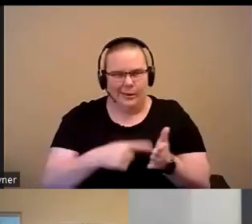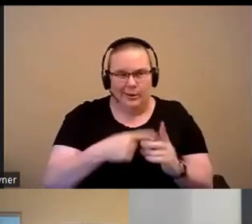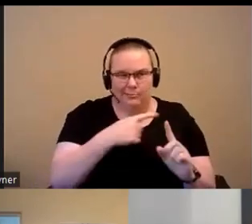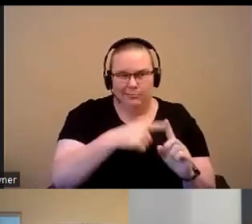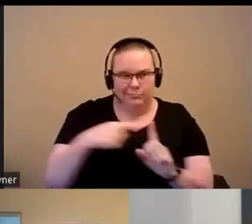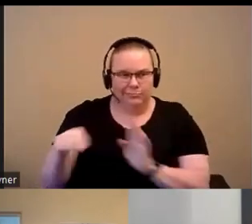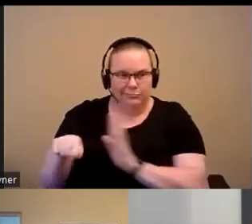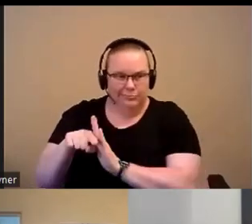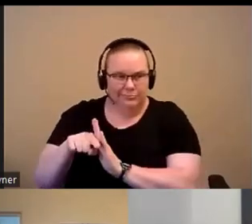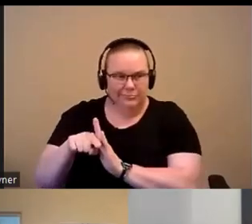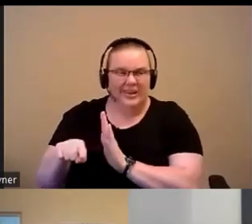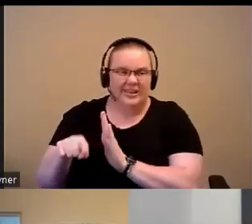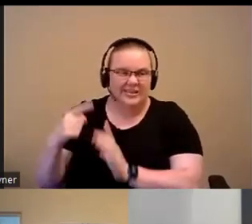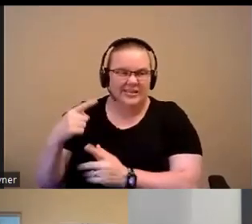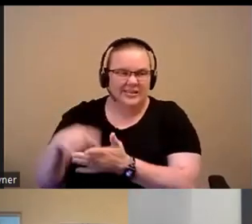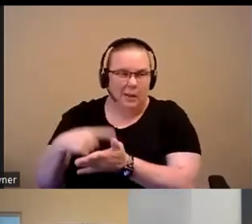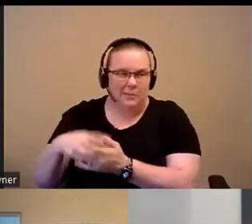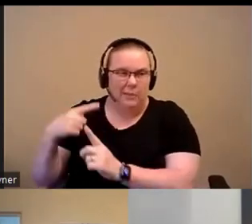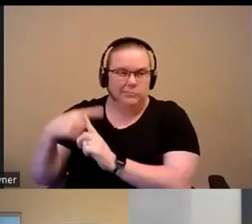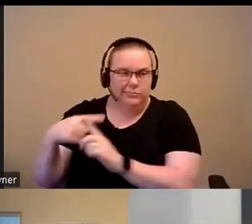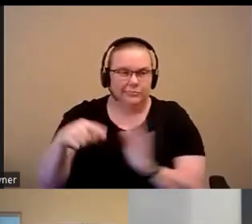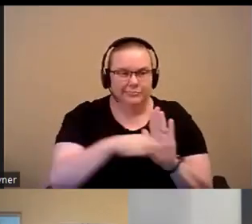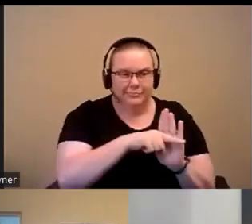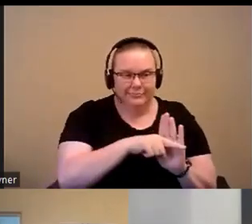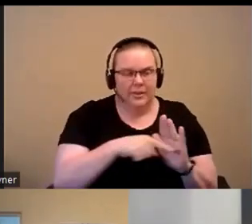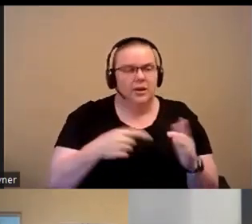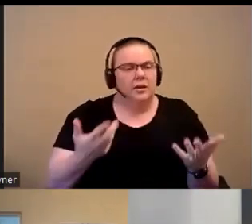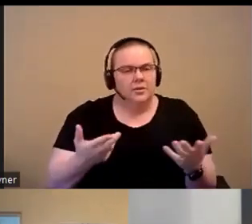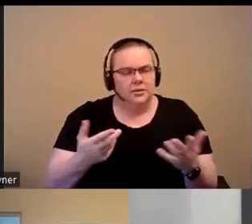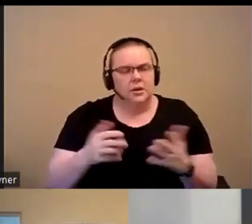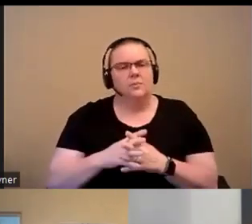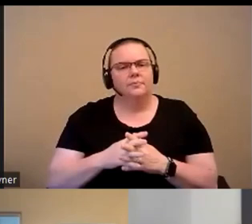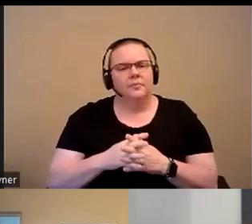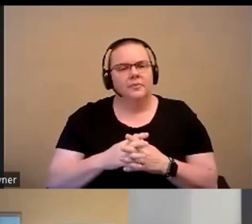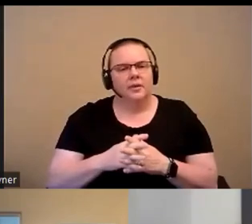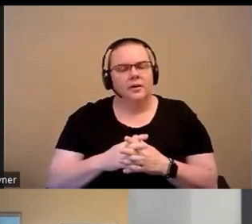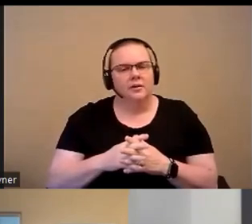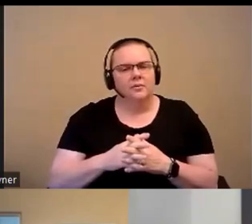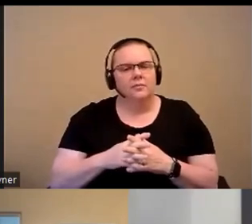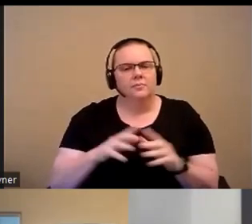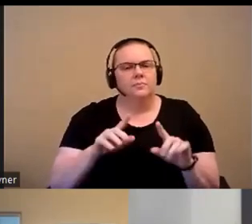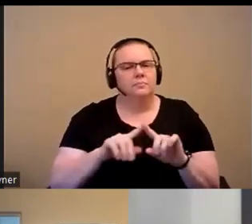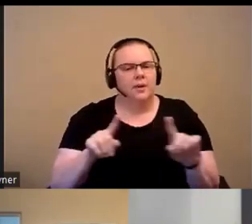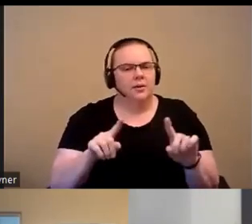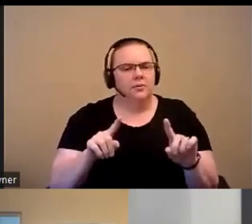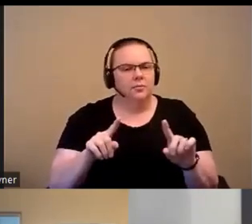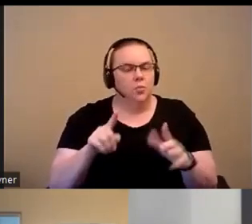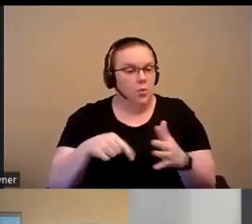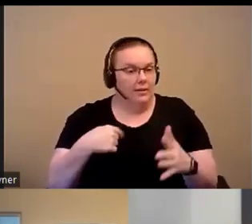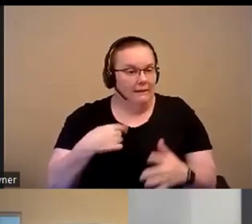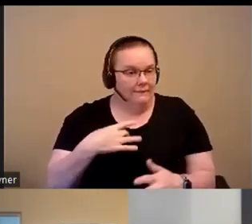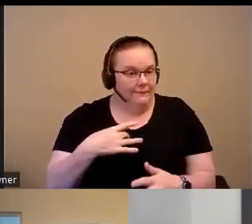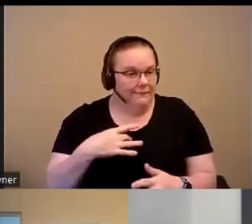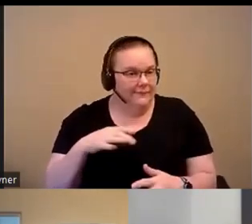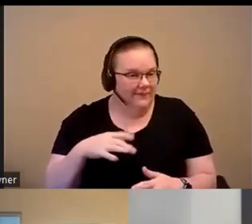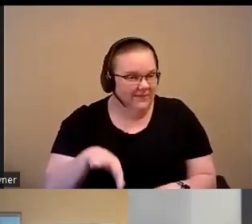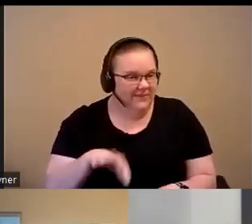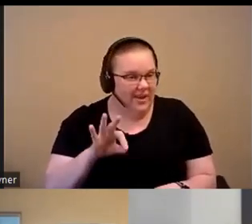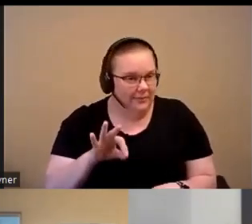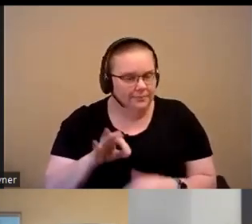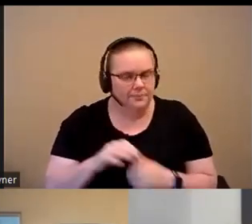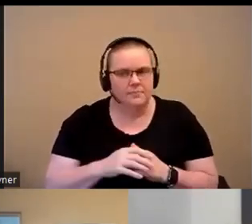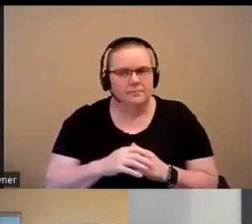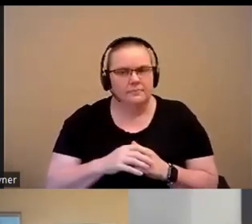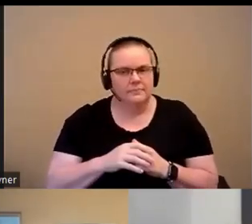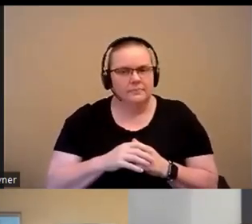the advantage, sometimes it's not to the advantage of the artist. What I find, Mahmoud, in this situation is if you're